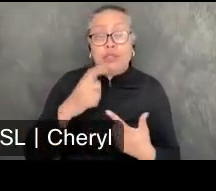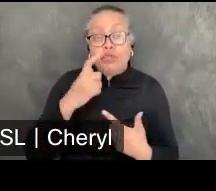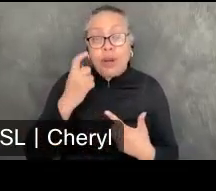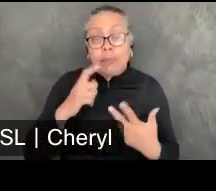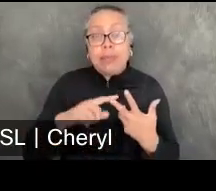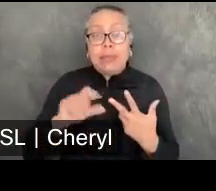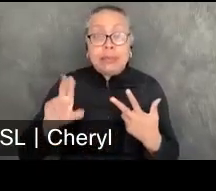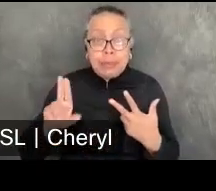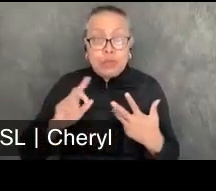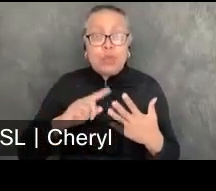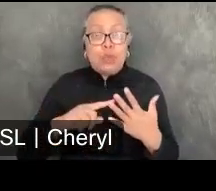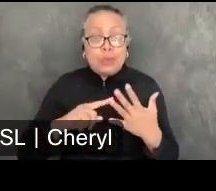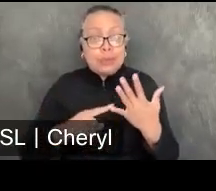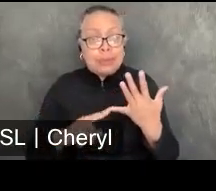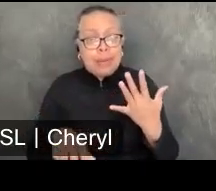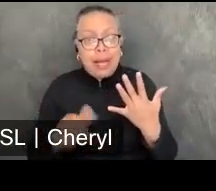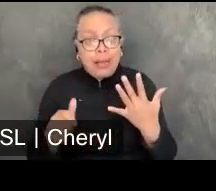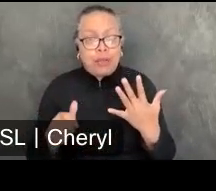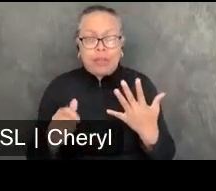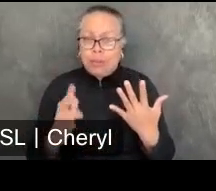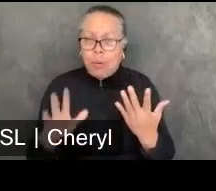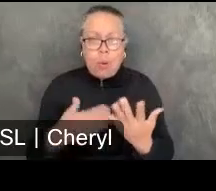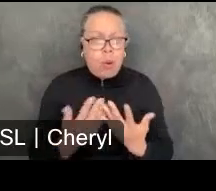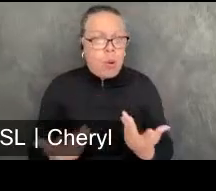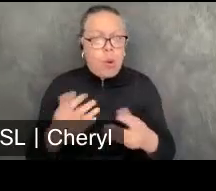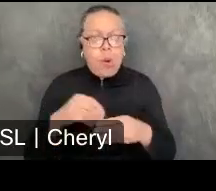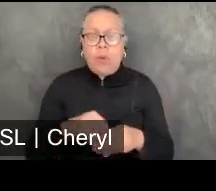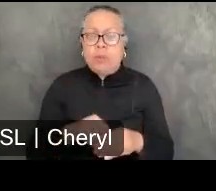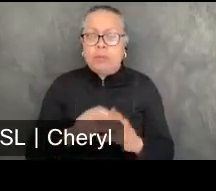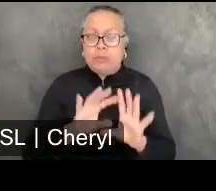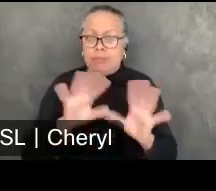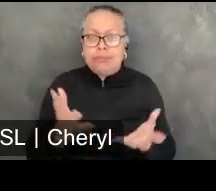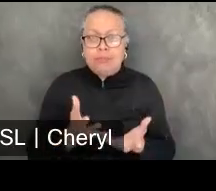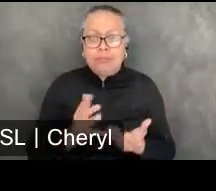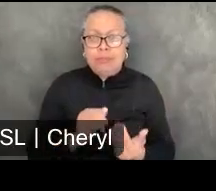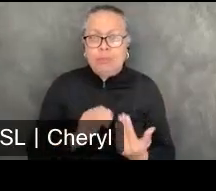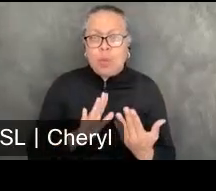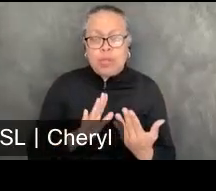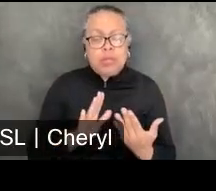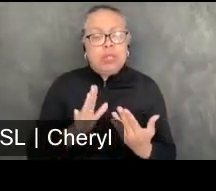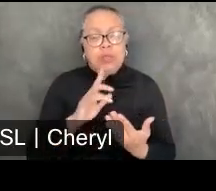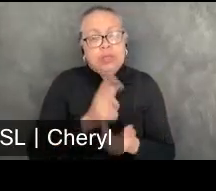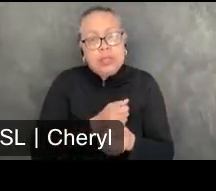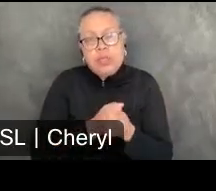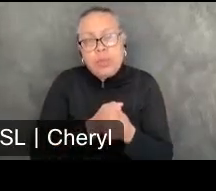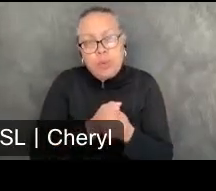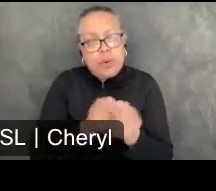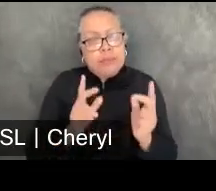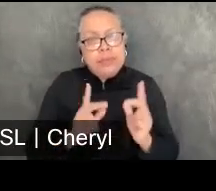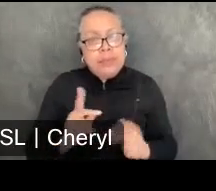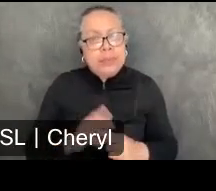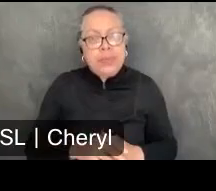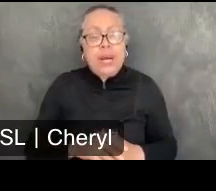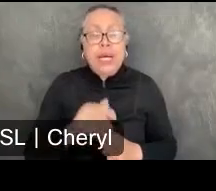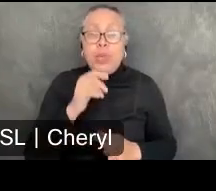we're doing this in a way that that really supports people and doesn't kind of segment off